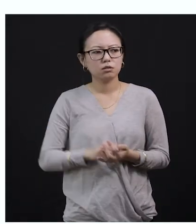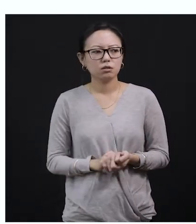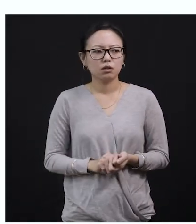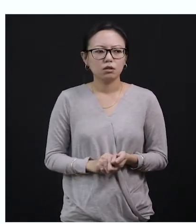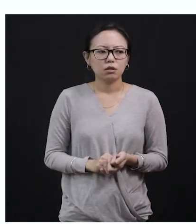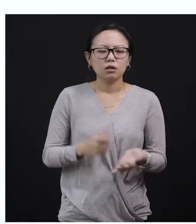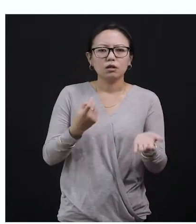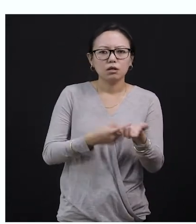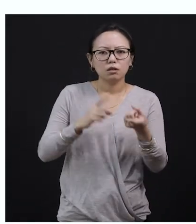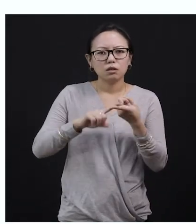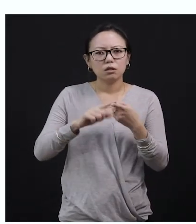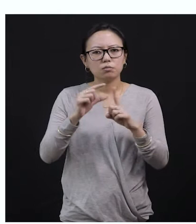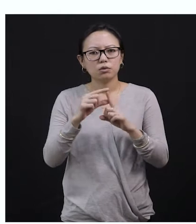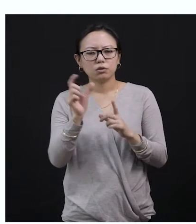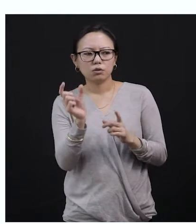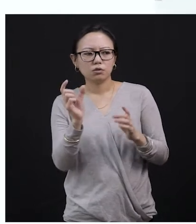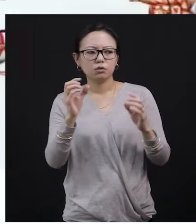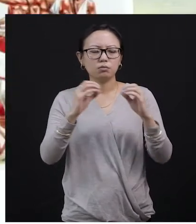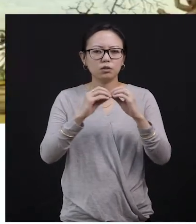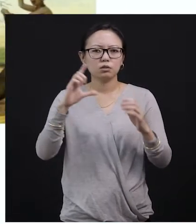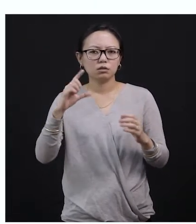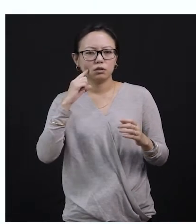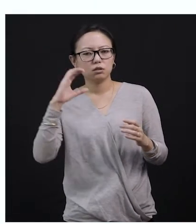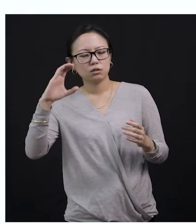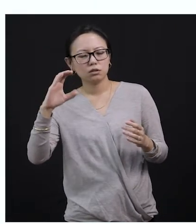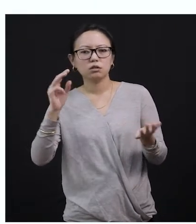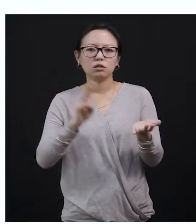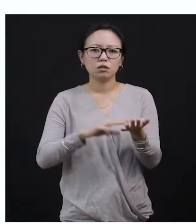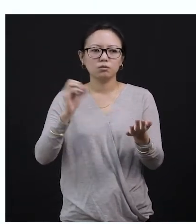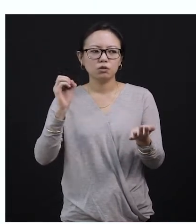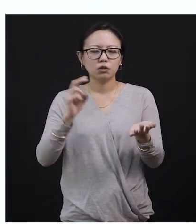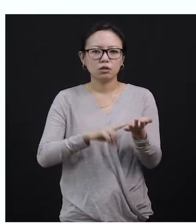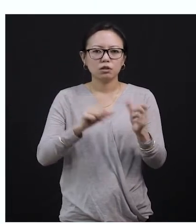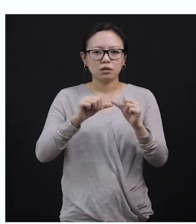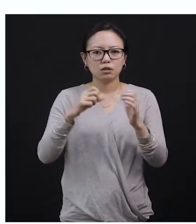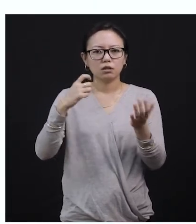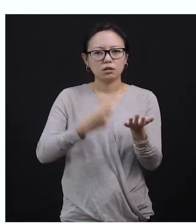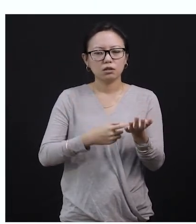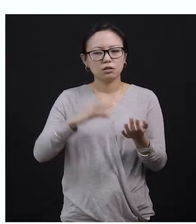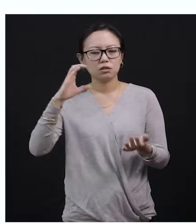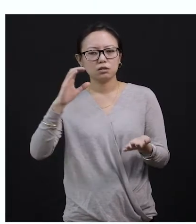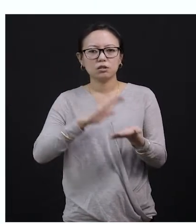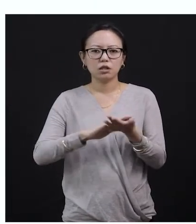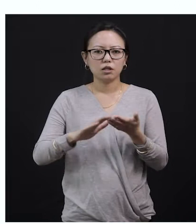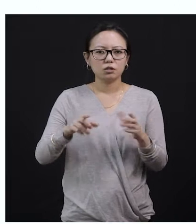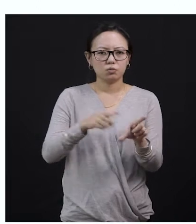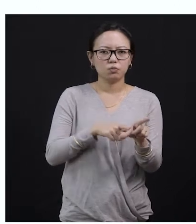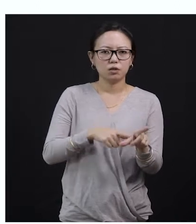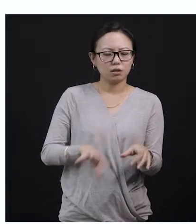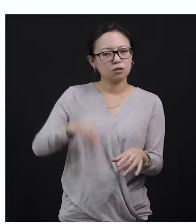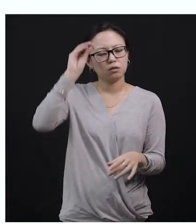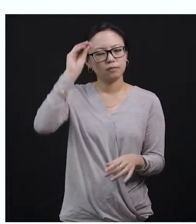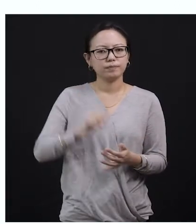and republic type of government. So with the help of pictures, let me explain what we have